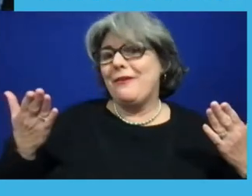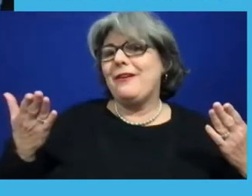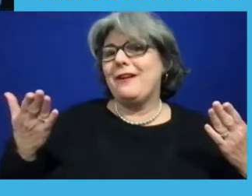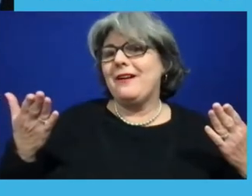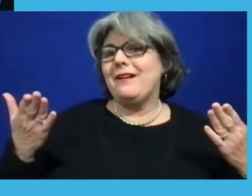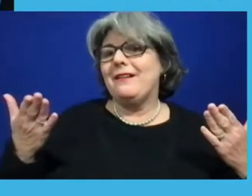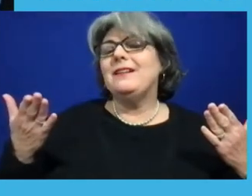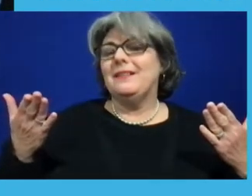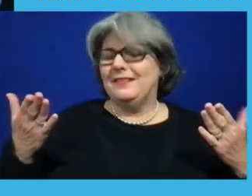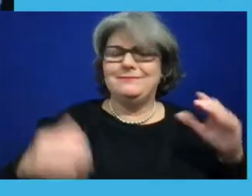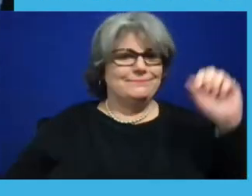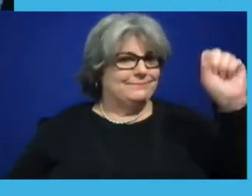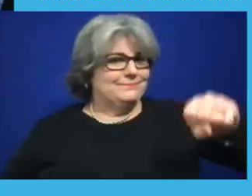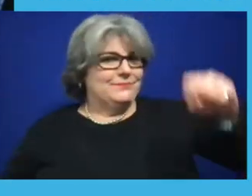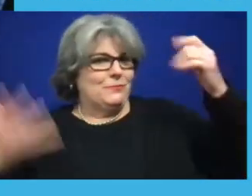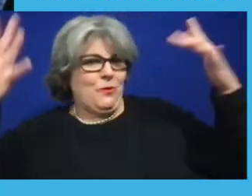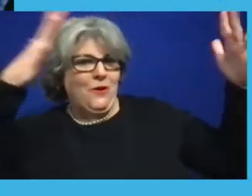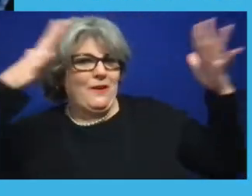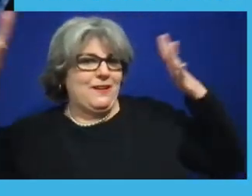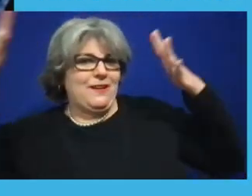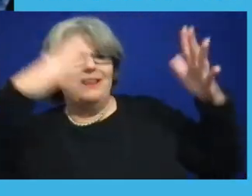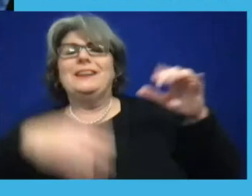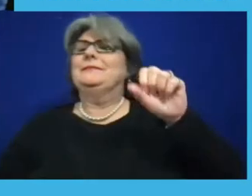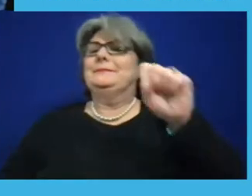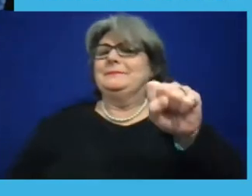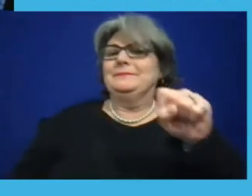Now, there are a lot of young people here.